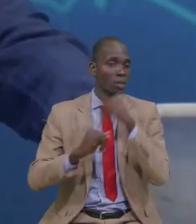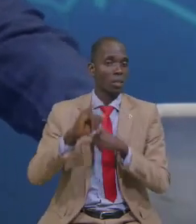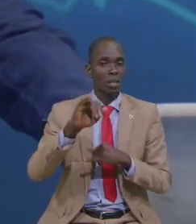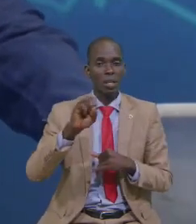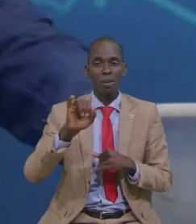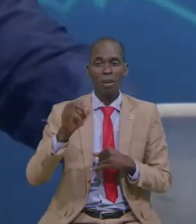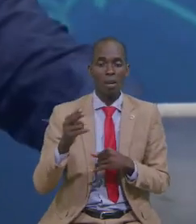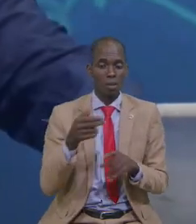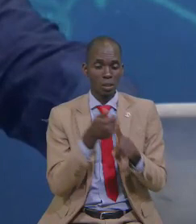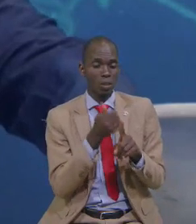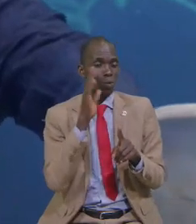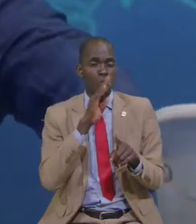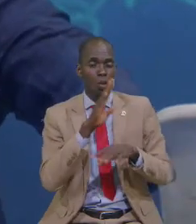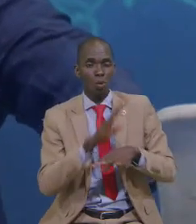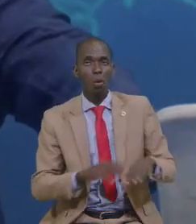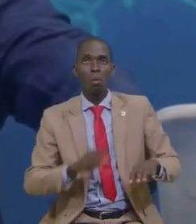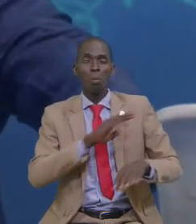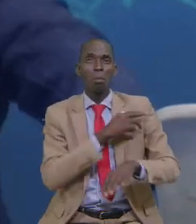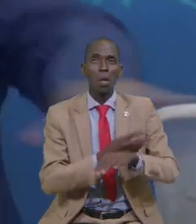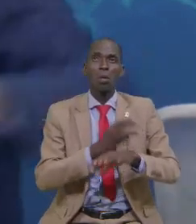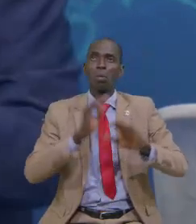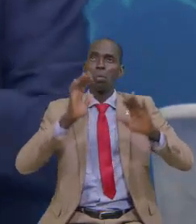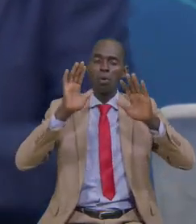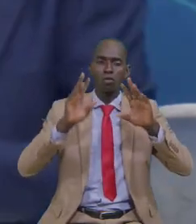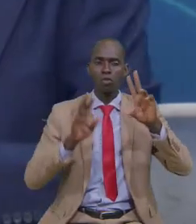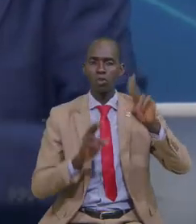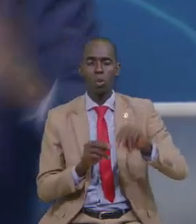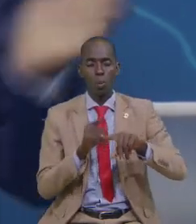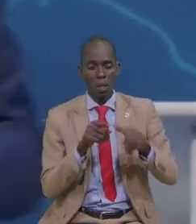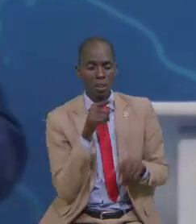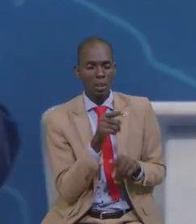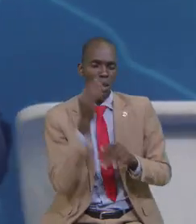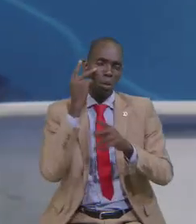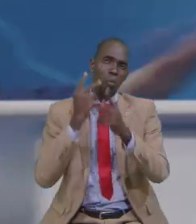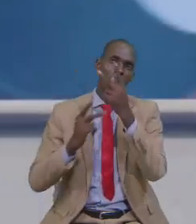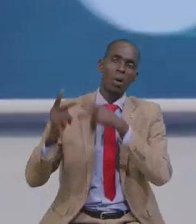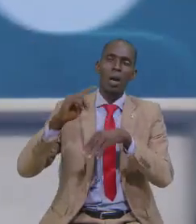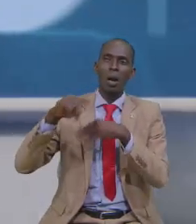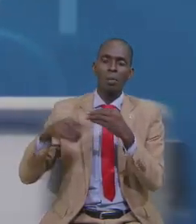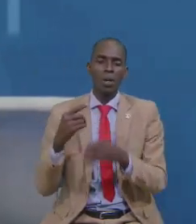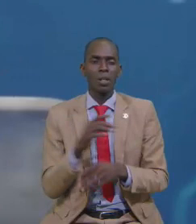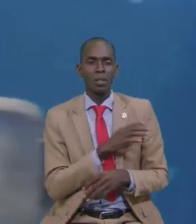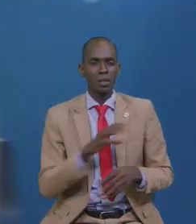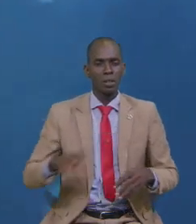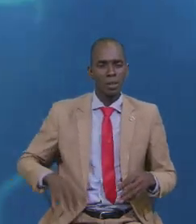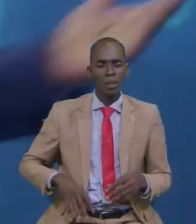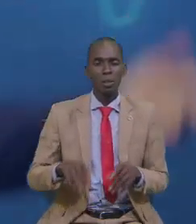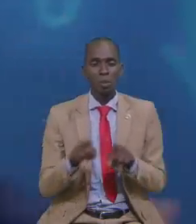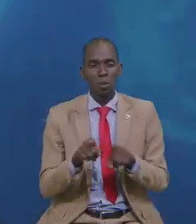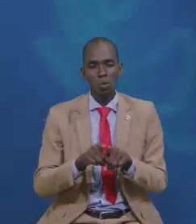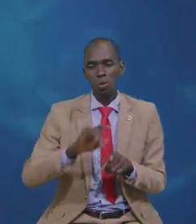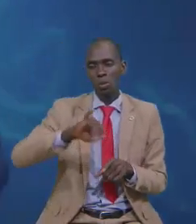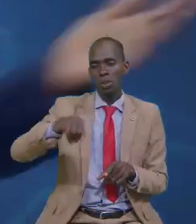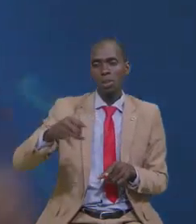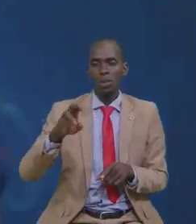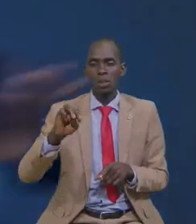called wonderful. No, he prophesied about Christ. Isaiah, Jeremiah, Ezekiel, Daniel,